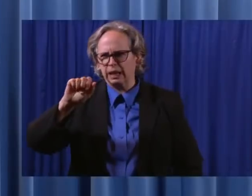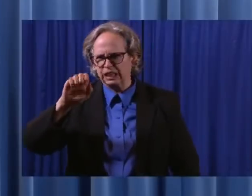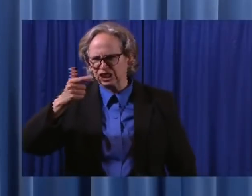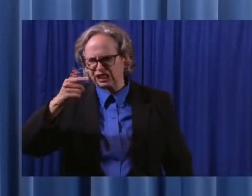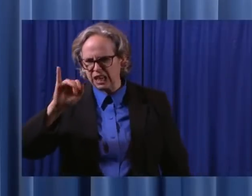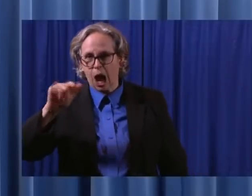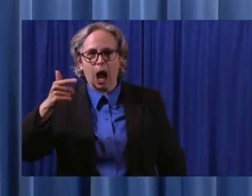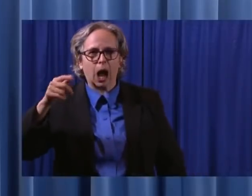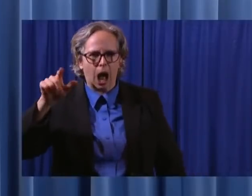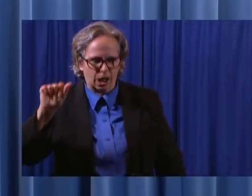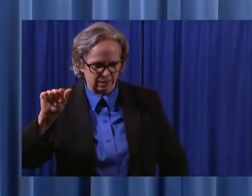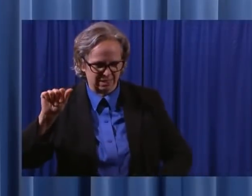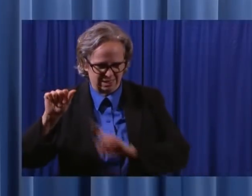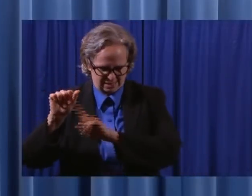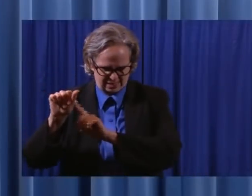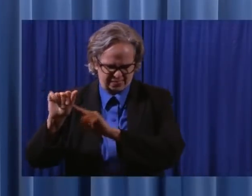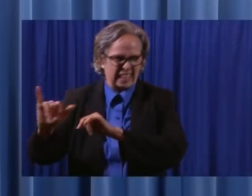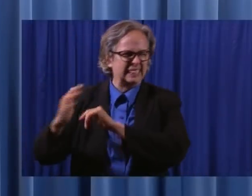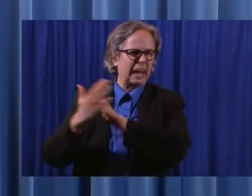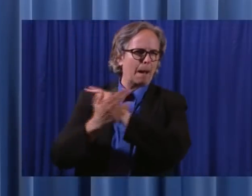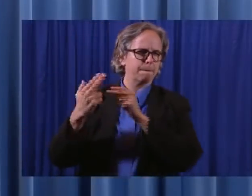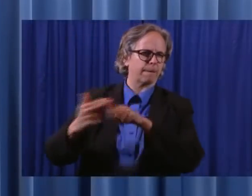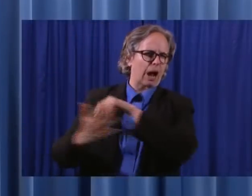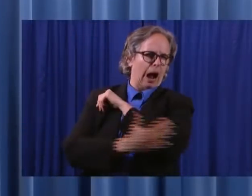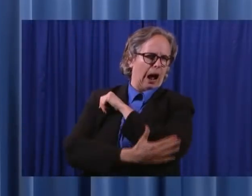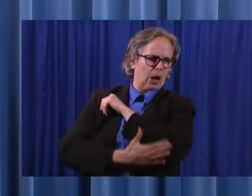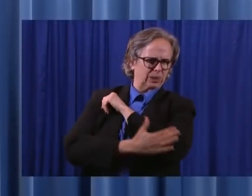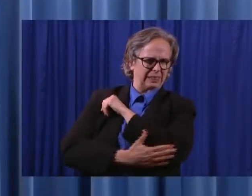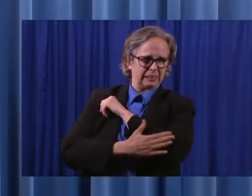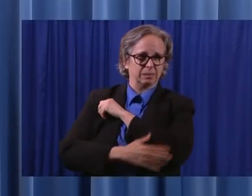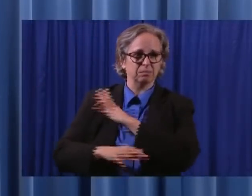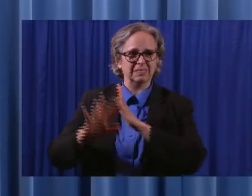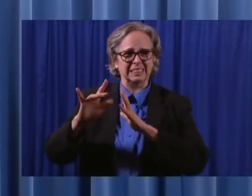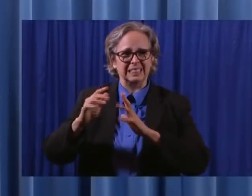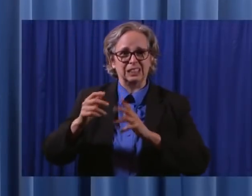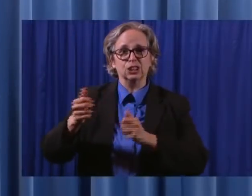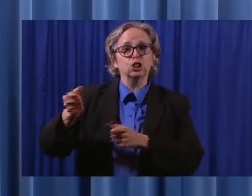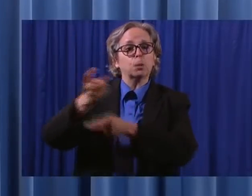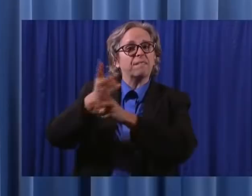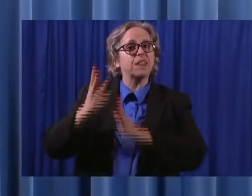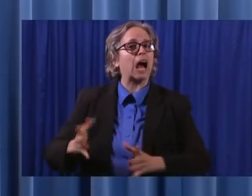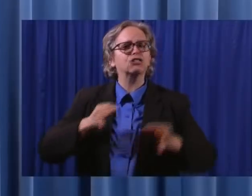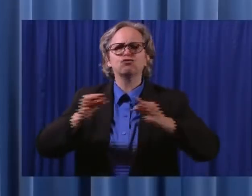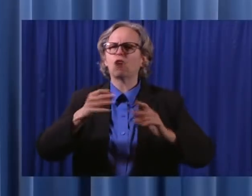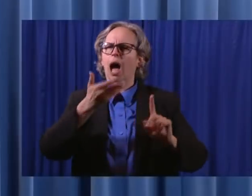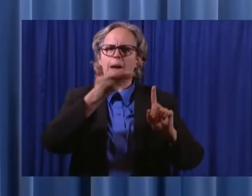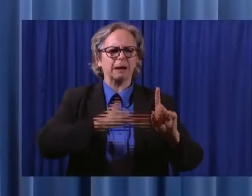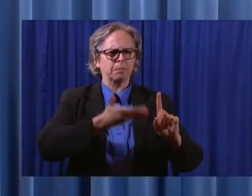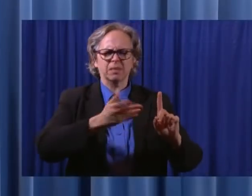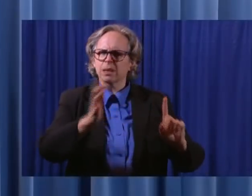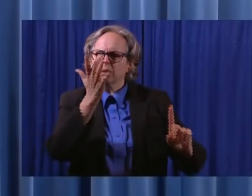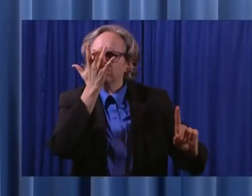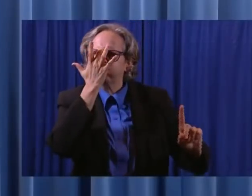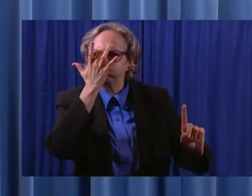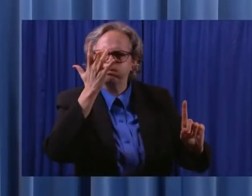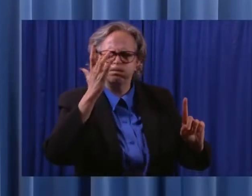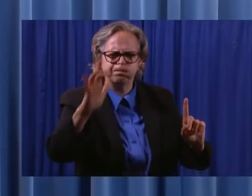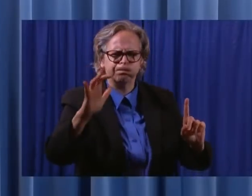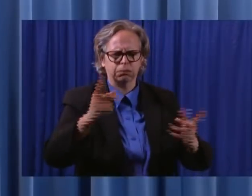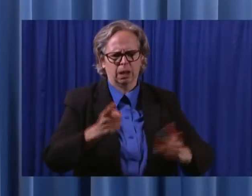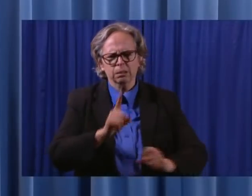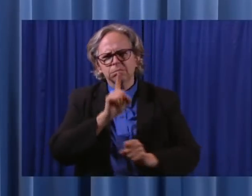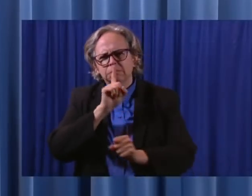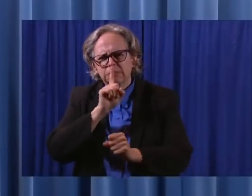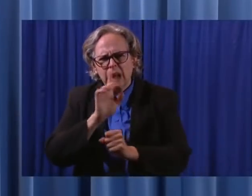Marine, his commanding officer described him as smart, dedicated, dependable. I have